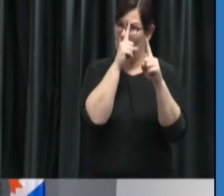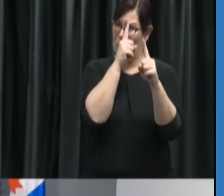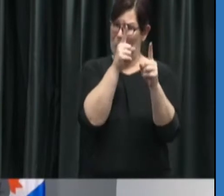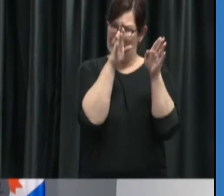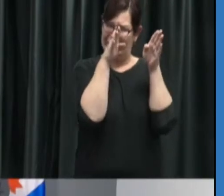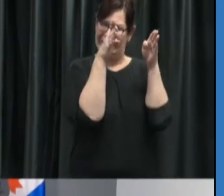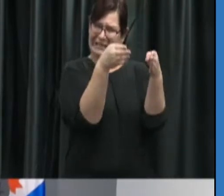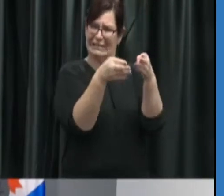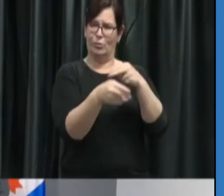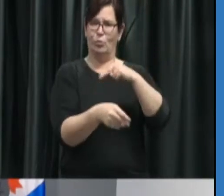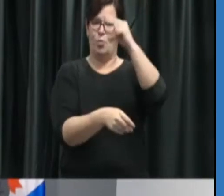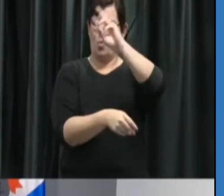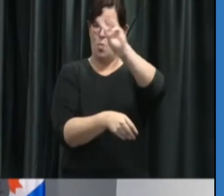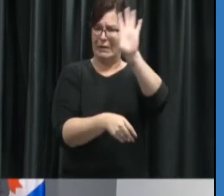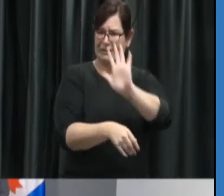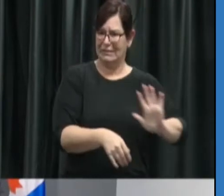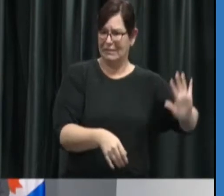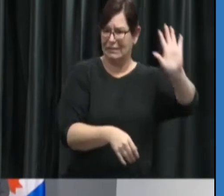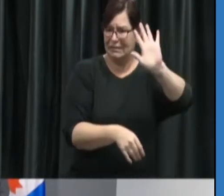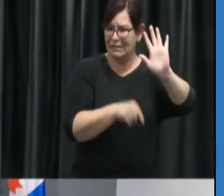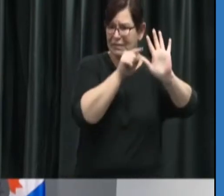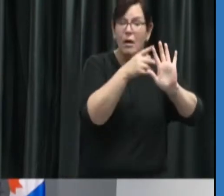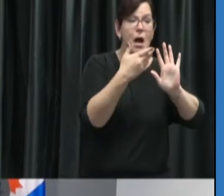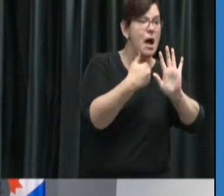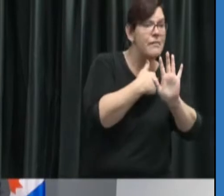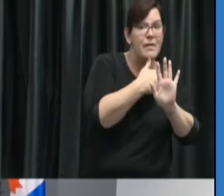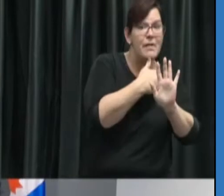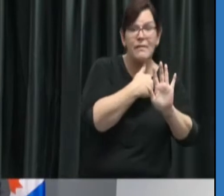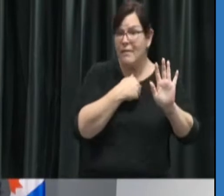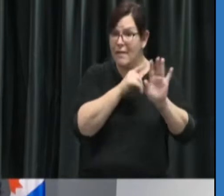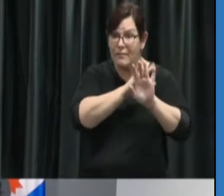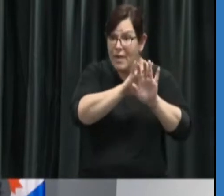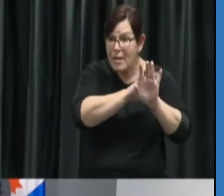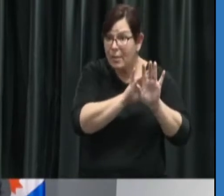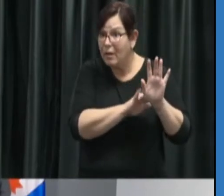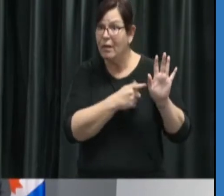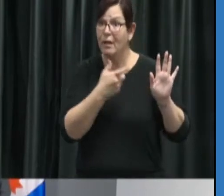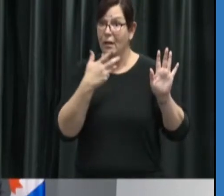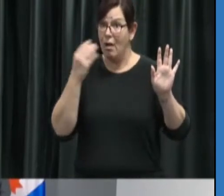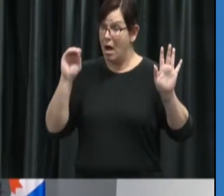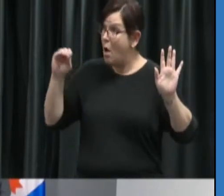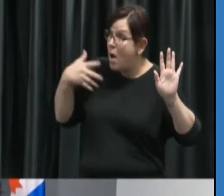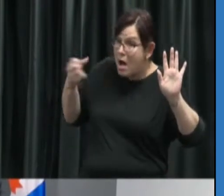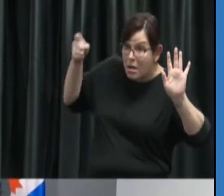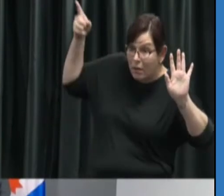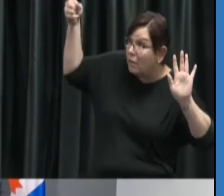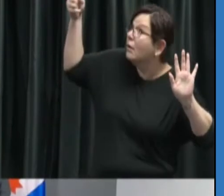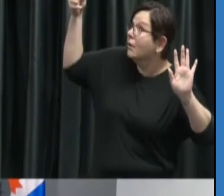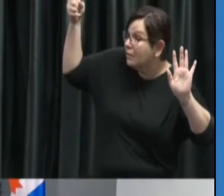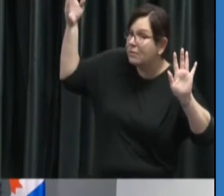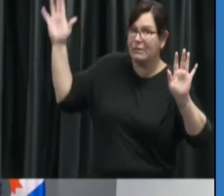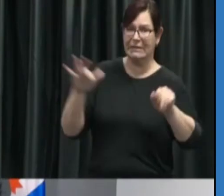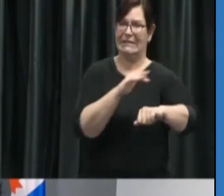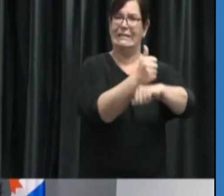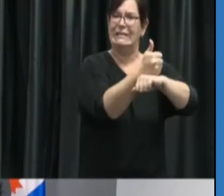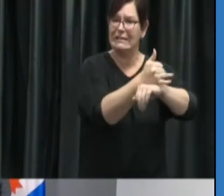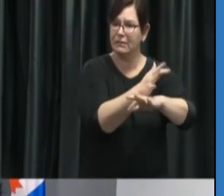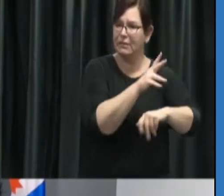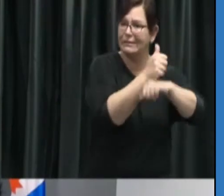space available to community health centres and Ontario Health for COVID-19 pop-up testing sites in